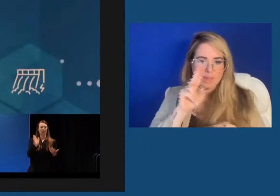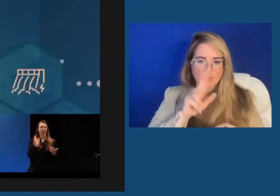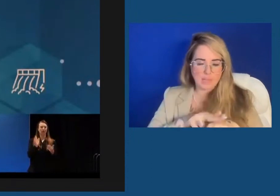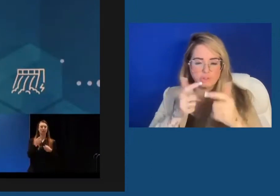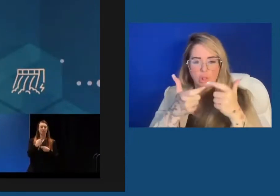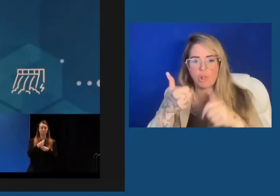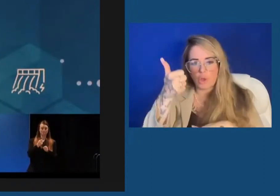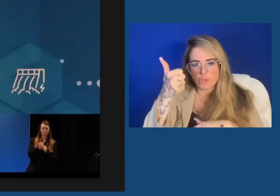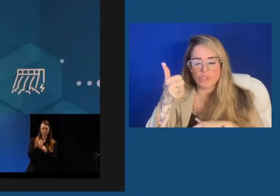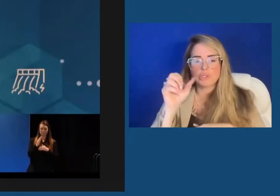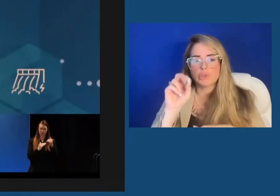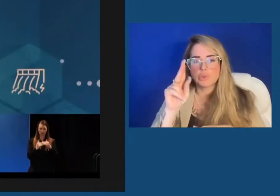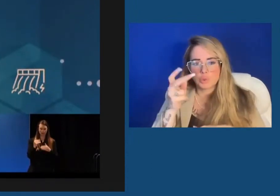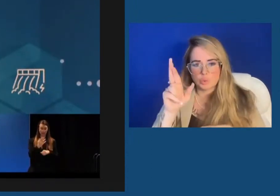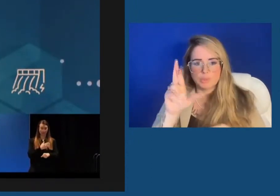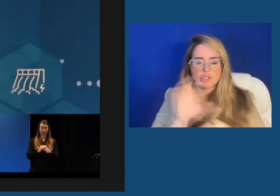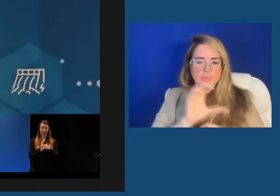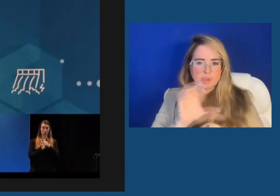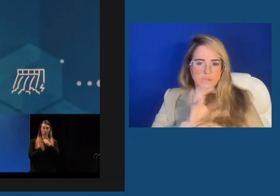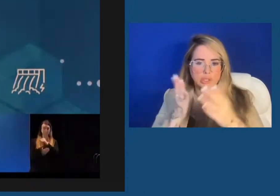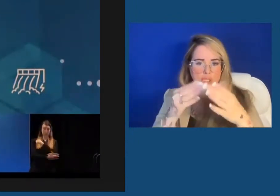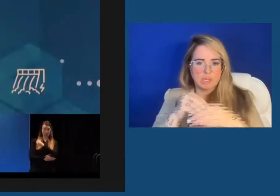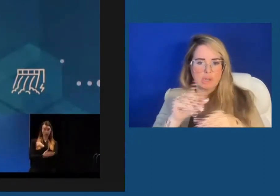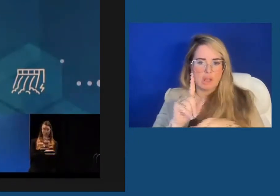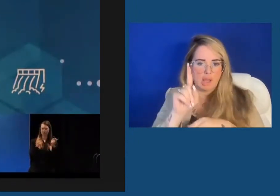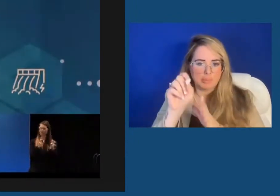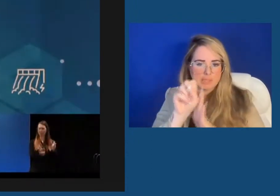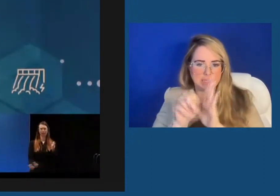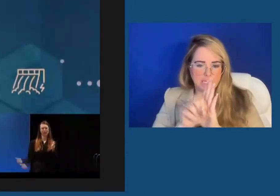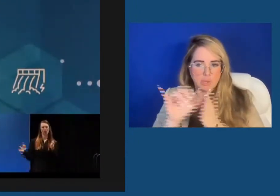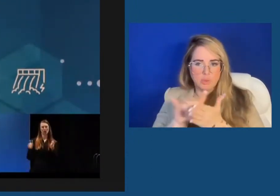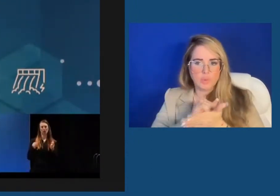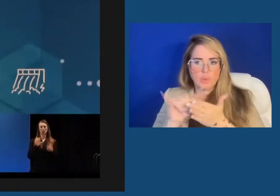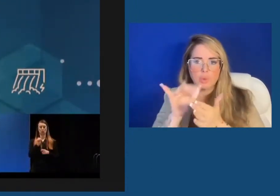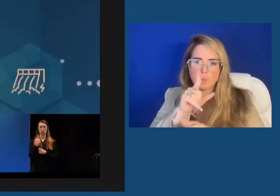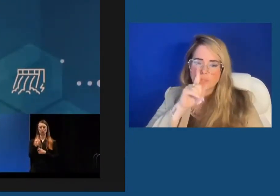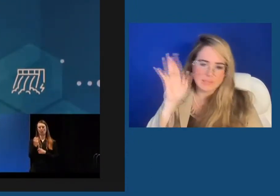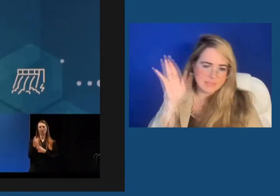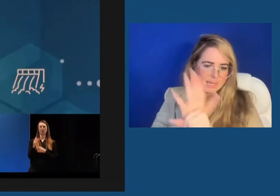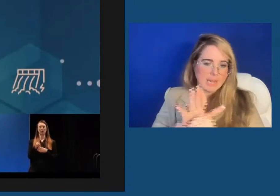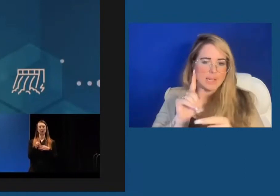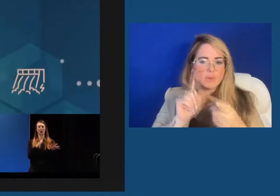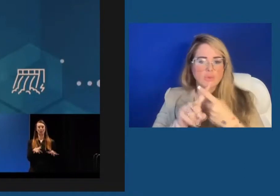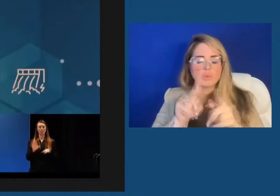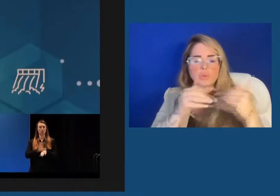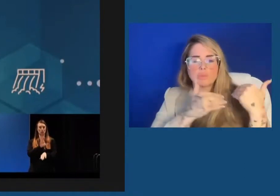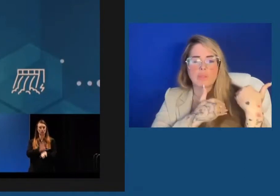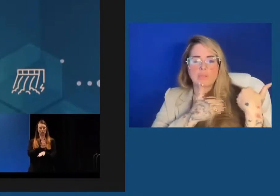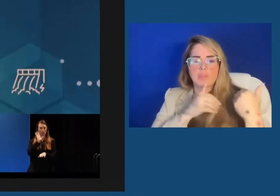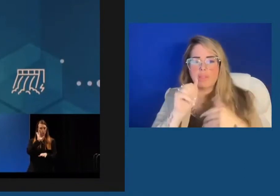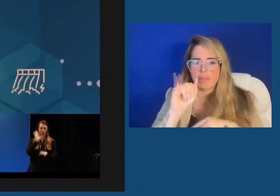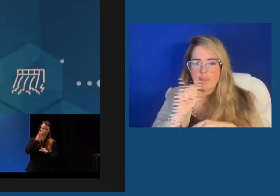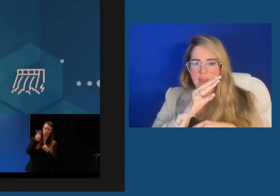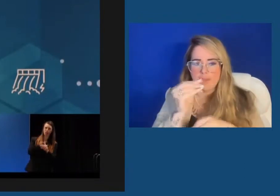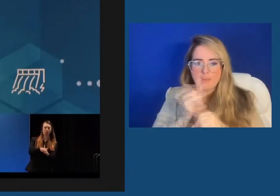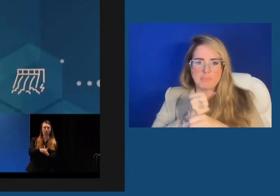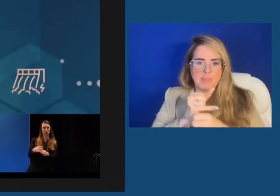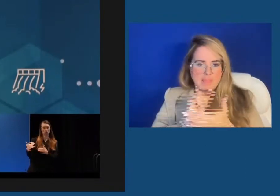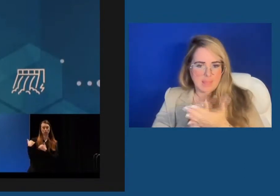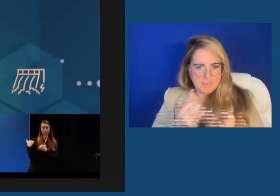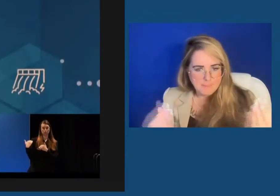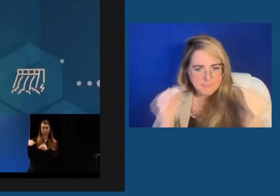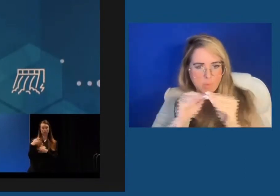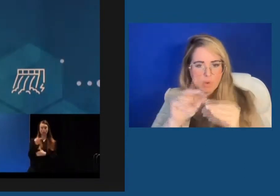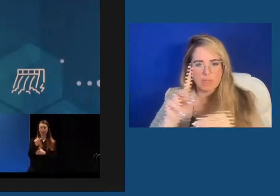largest supercomputer here in upstate New York that'll be dedicated to responsible AI and make it more